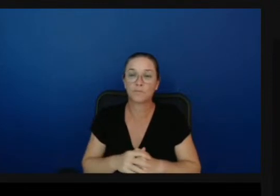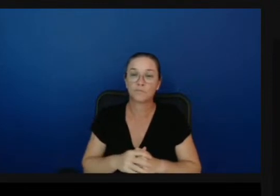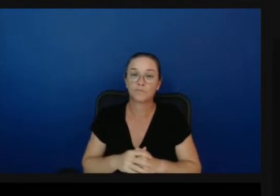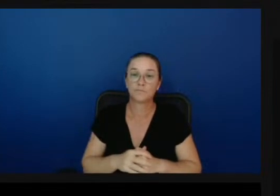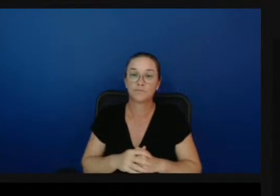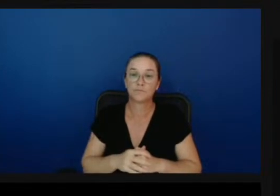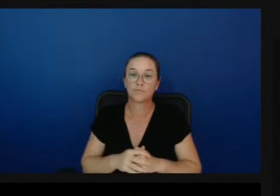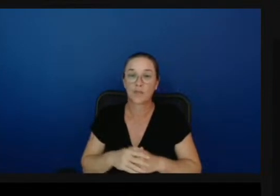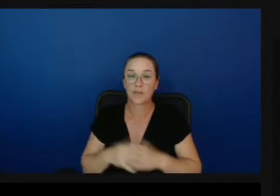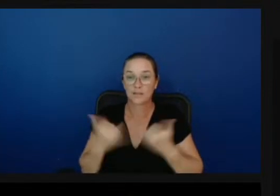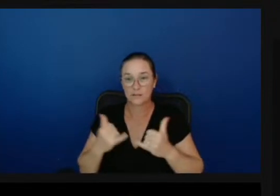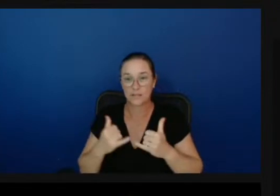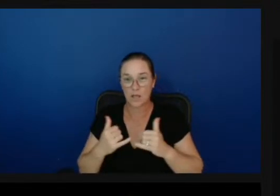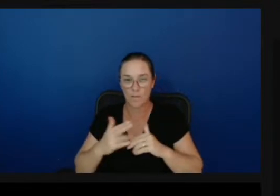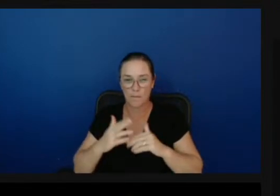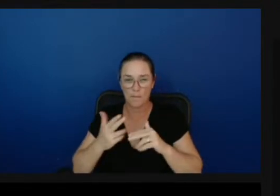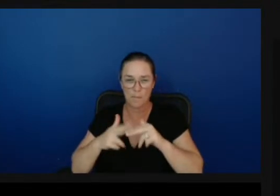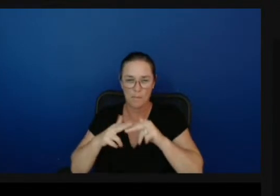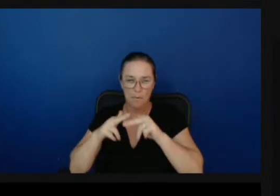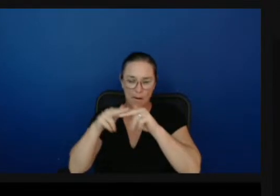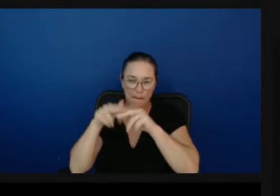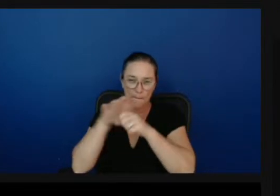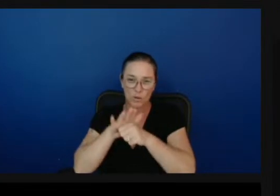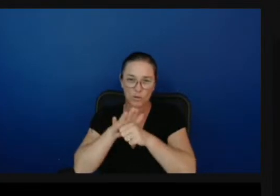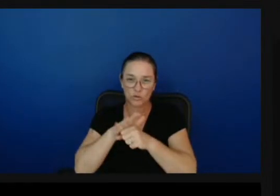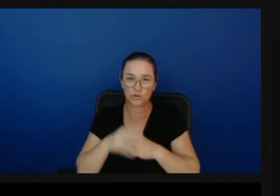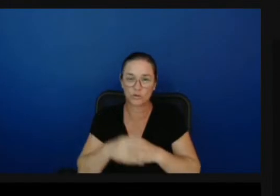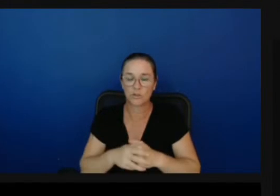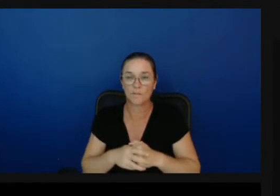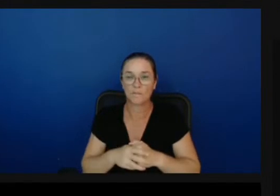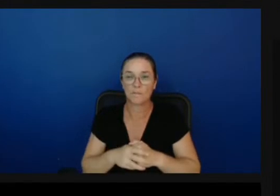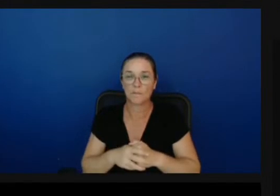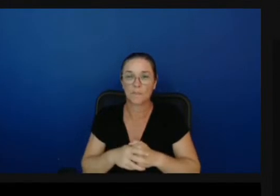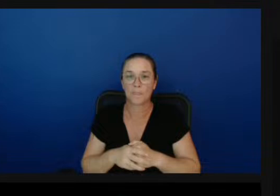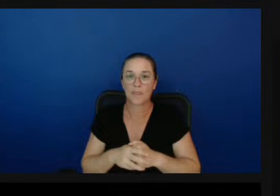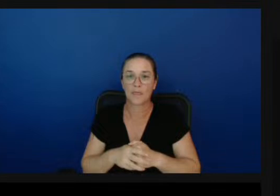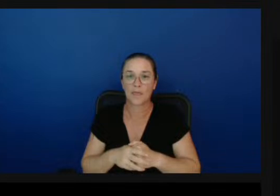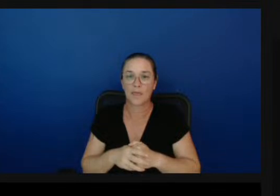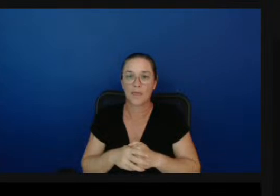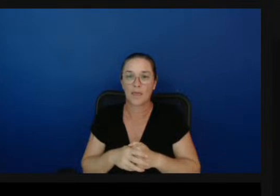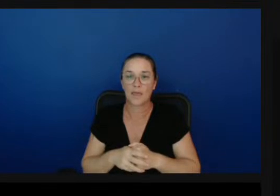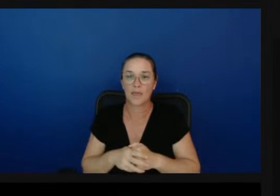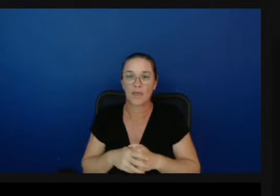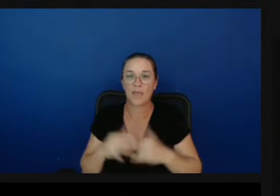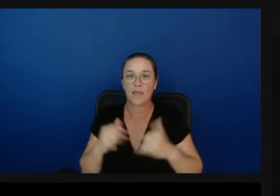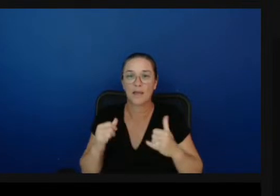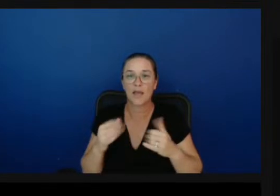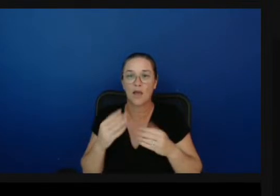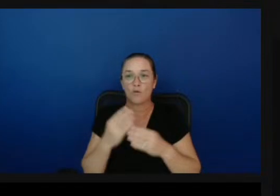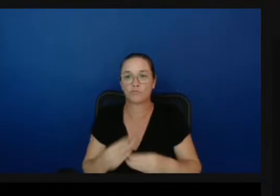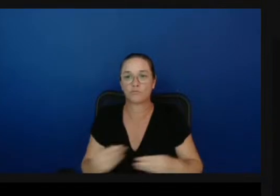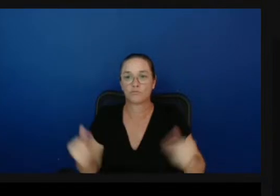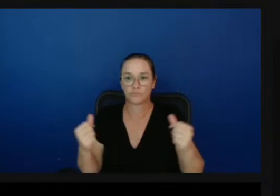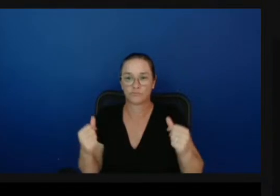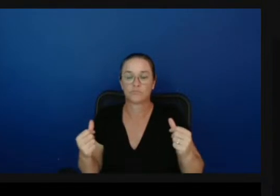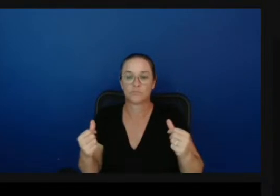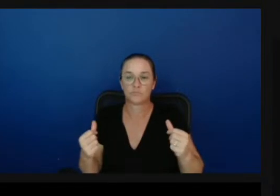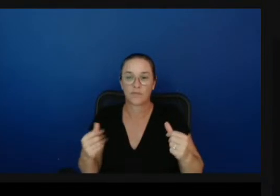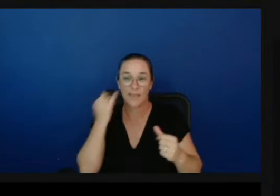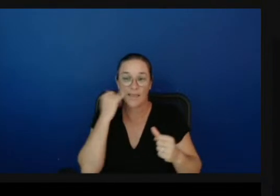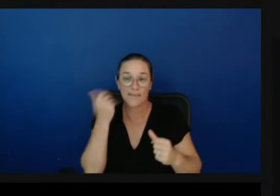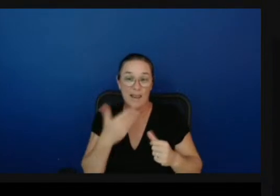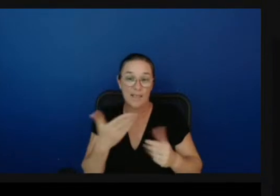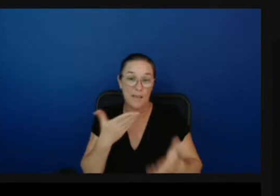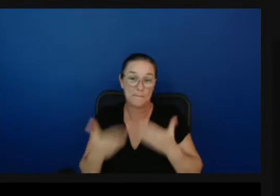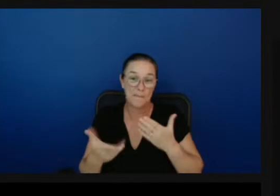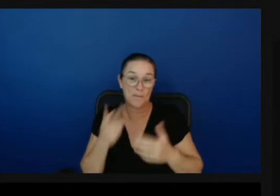at pressure. And then finally, relieving that by an outflow over here, right? And if anything, you're maybe